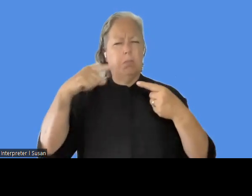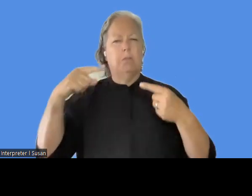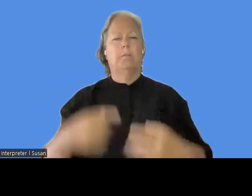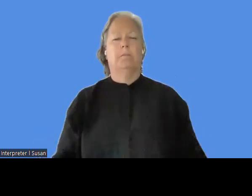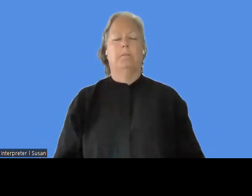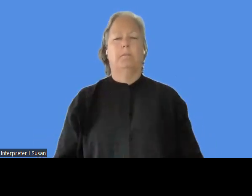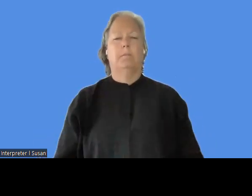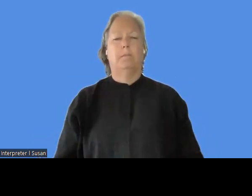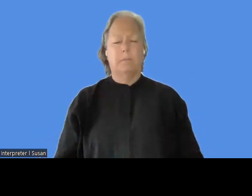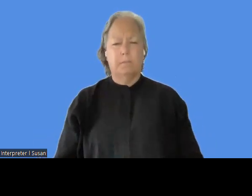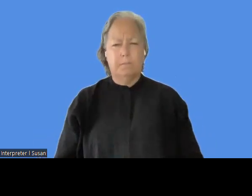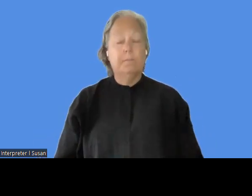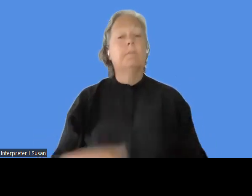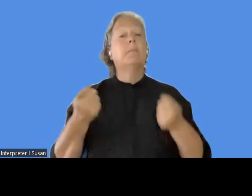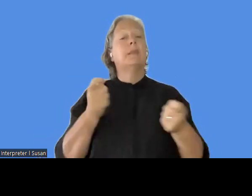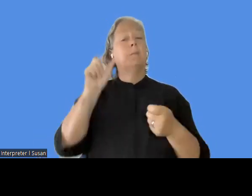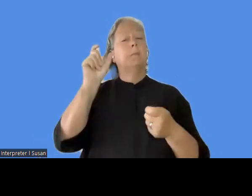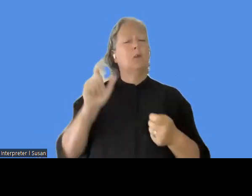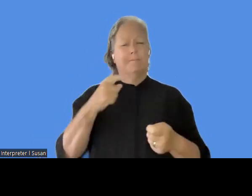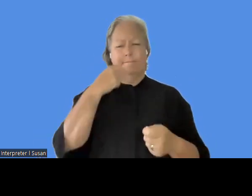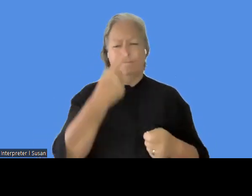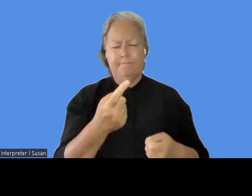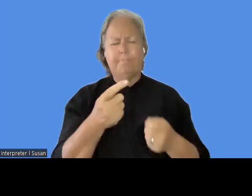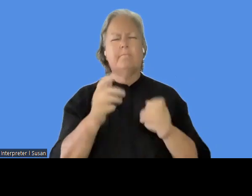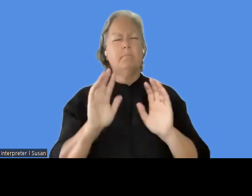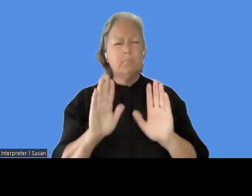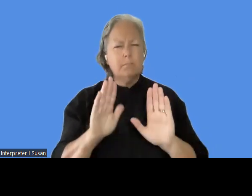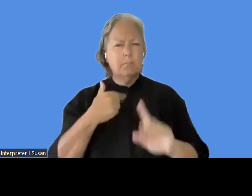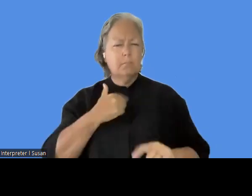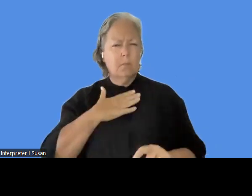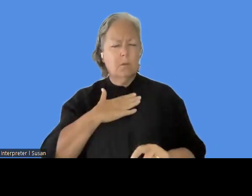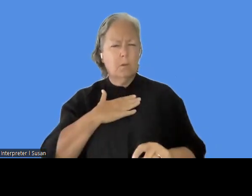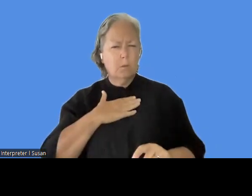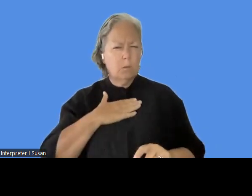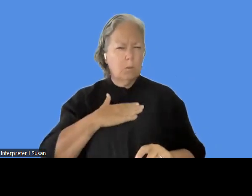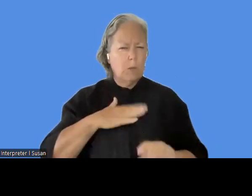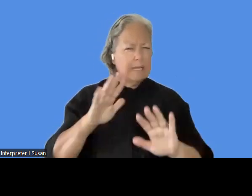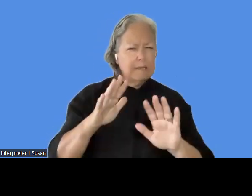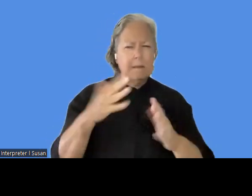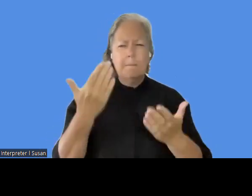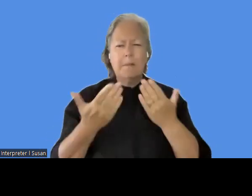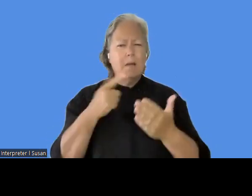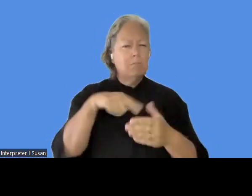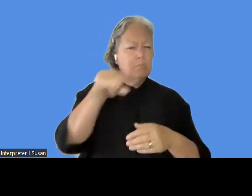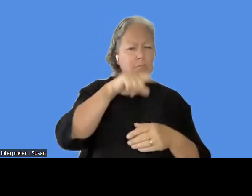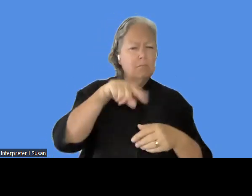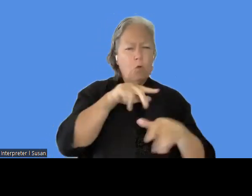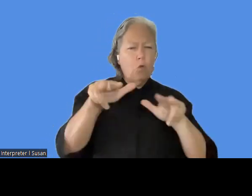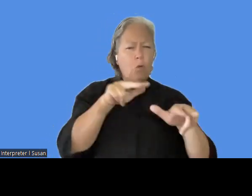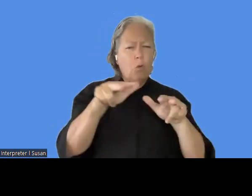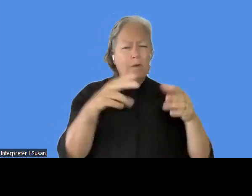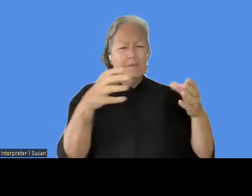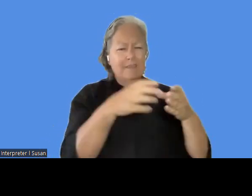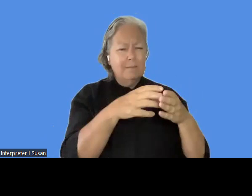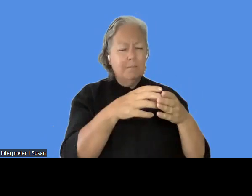I would like just the logistic team give me a confirmation that